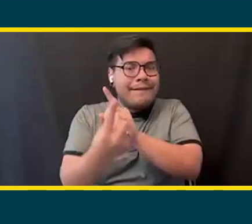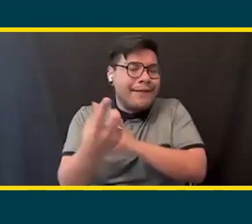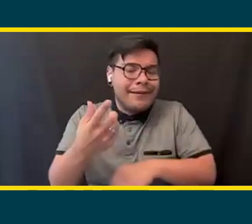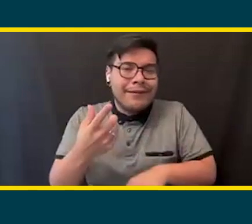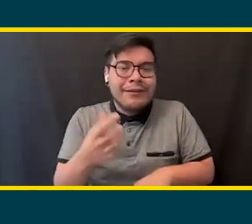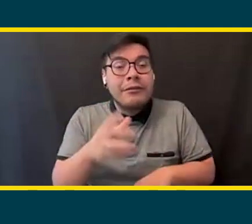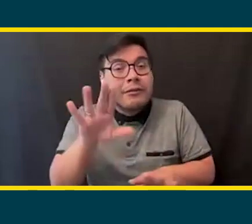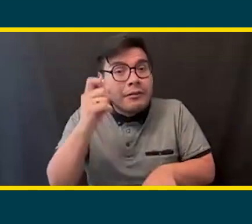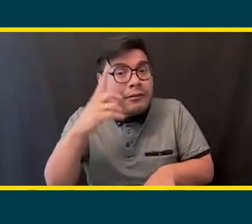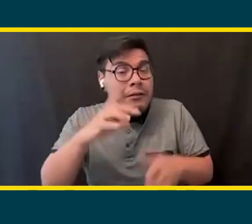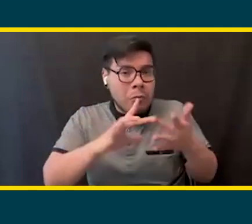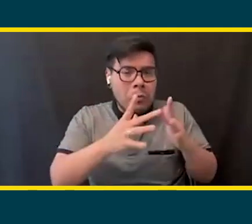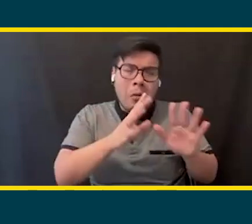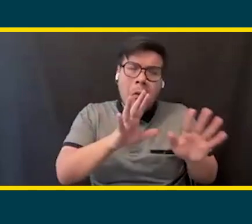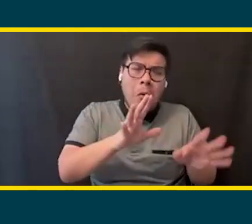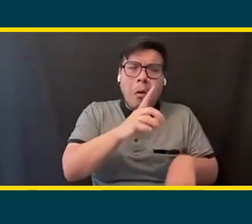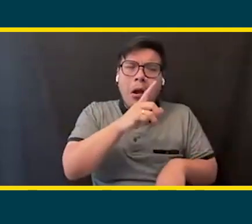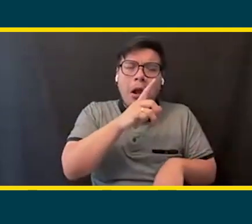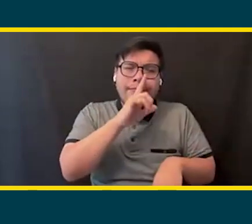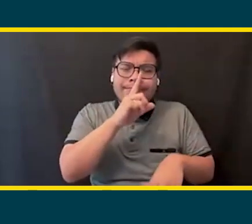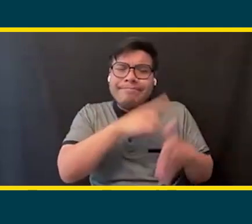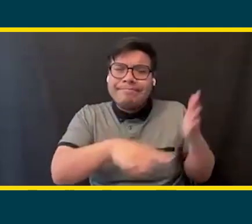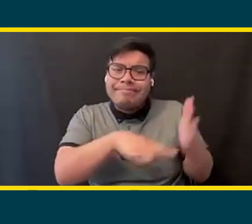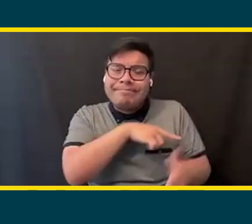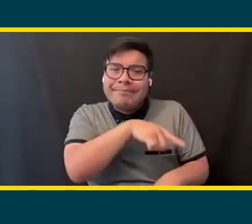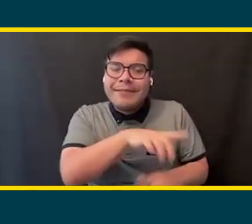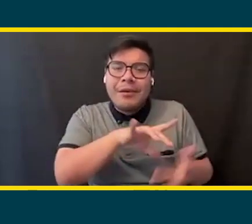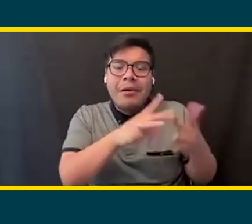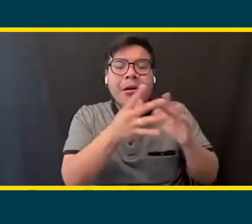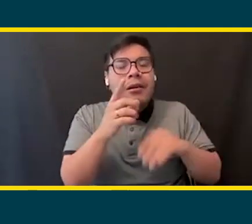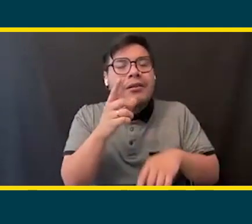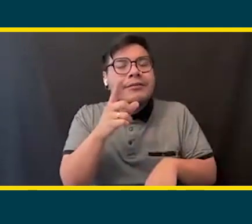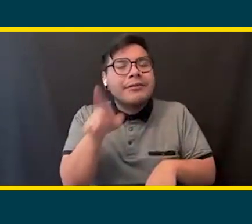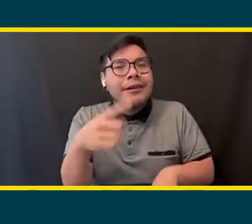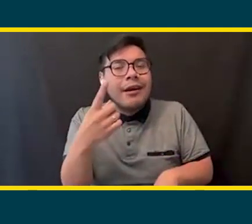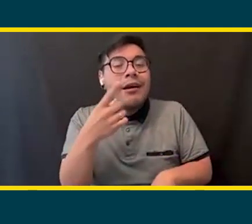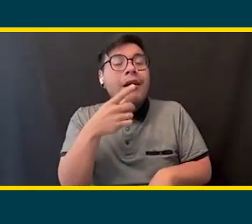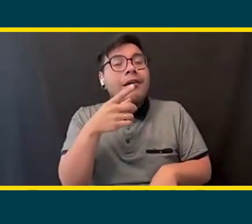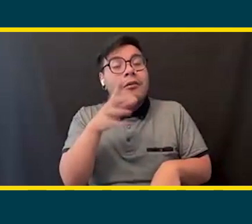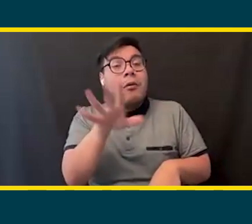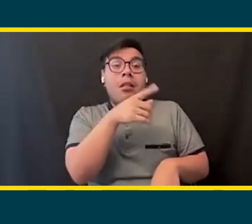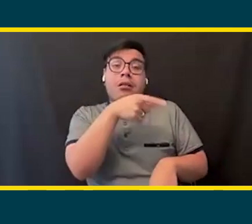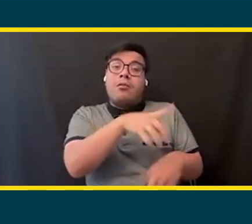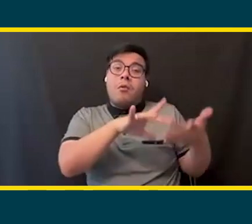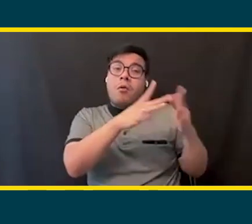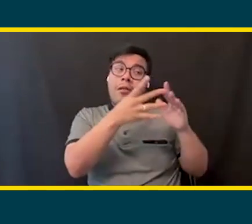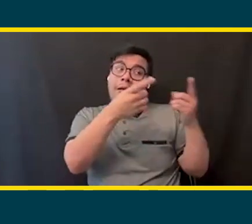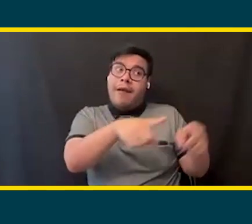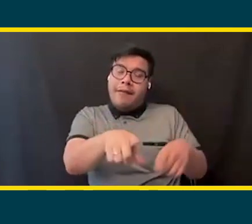internet isn't real, but because things on there can have very real impacts. But